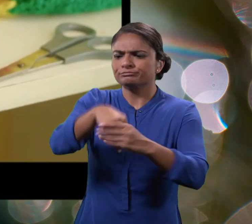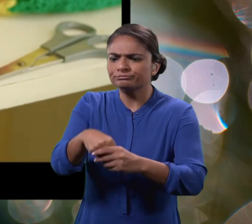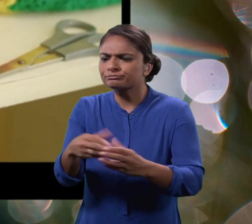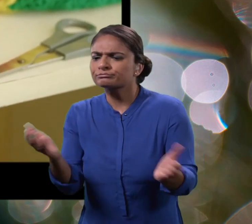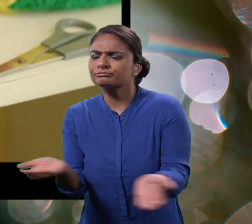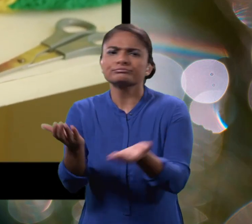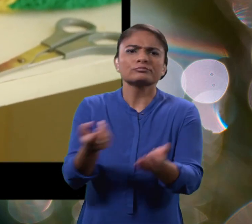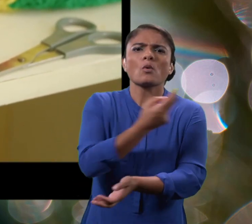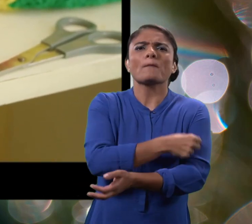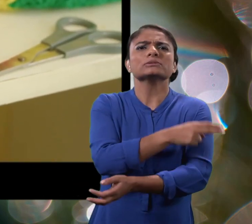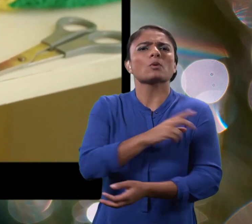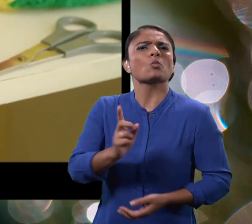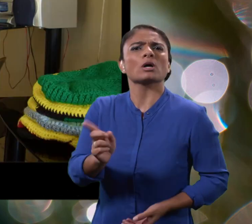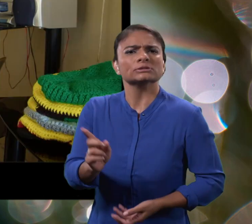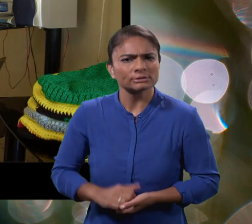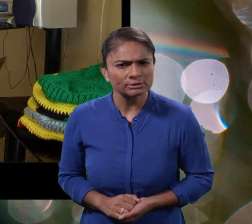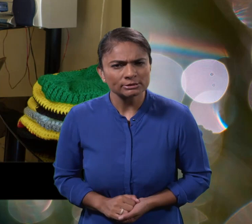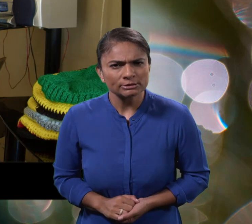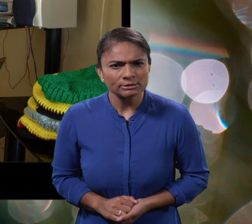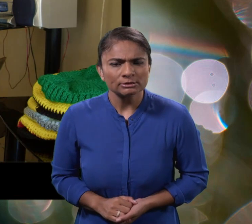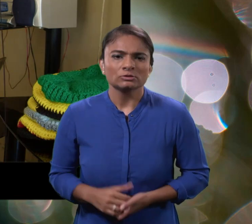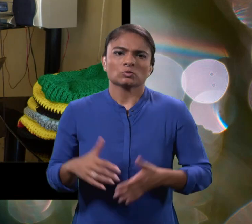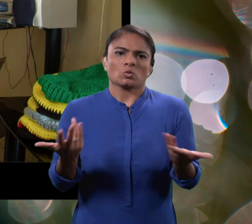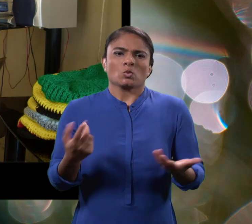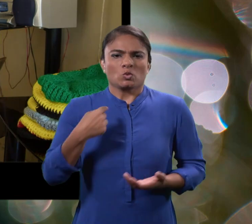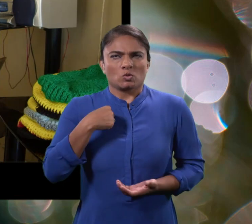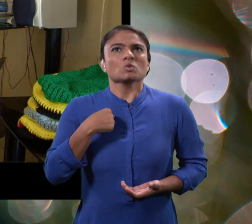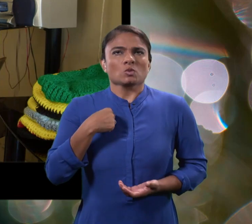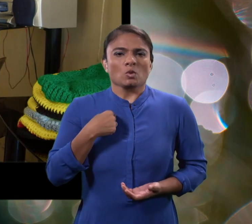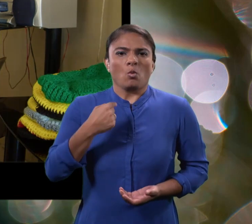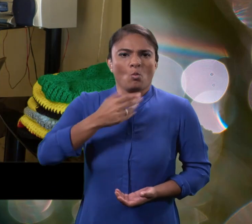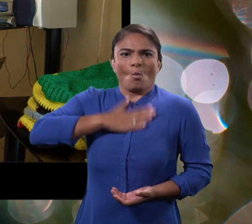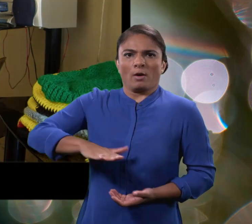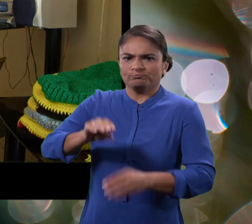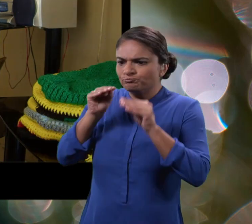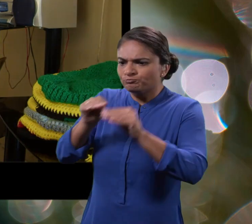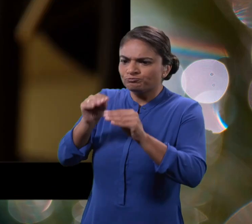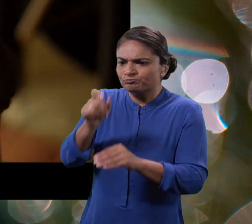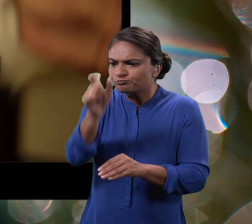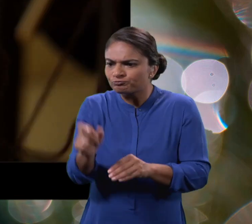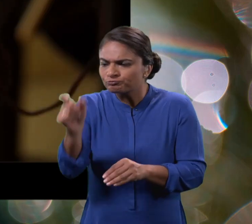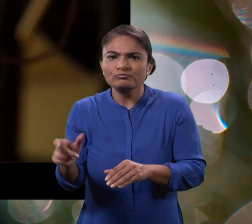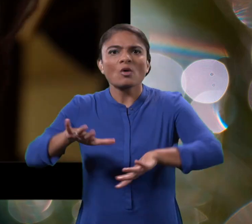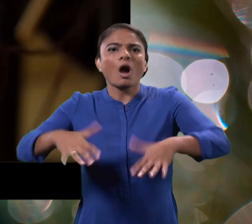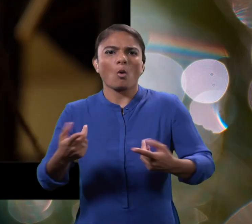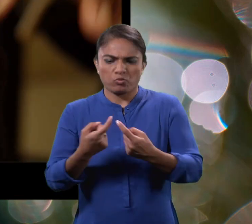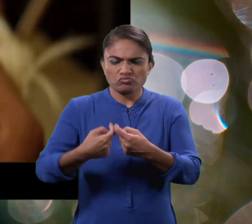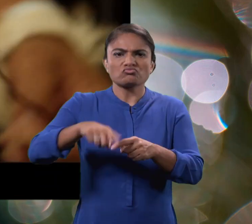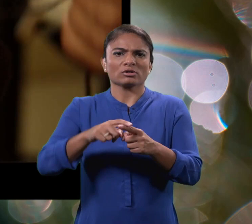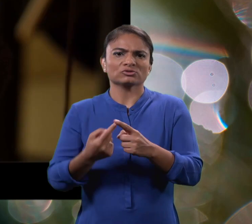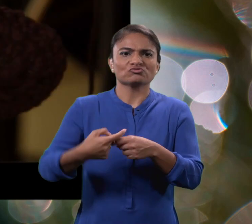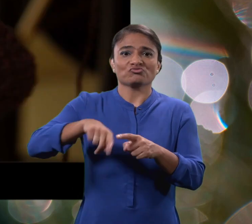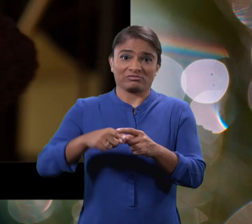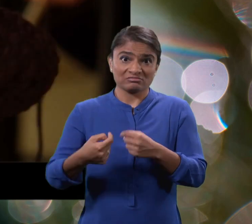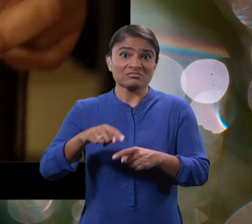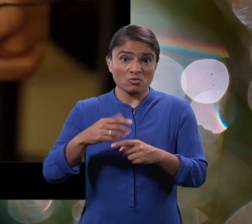ngantoni? Uzayincedisa ngantoni i-TB Hospital? Ndathi mna ndifuna ubabonisa umsebenzi wezandla. Aba bantu balele apha